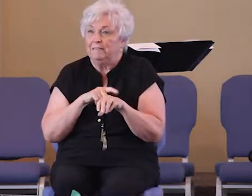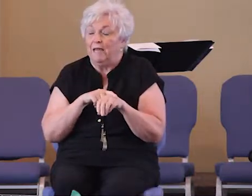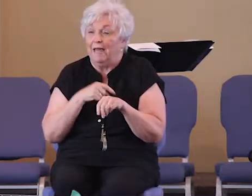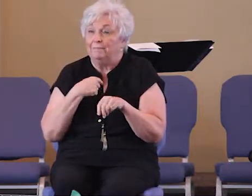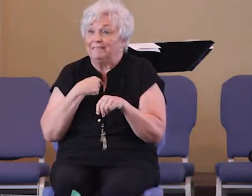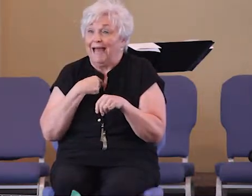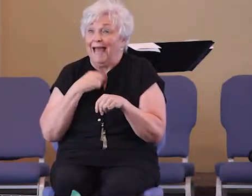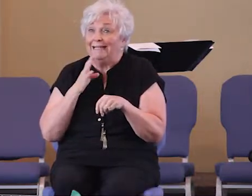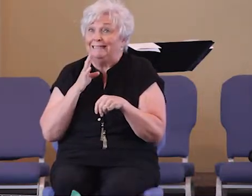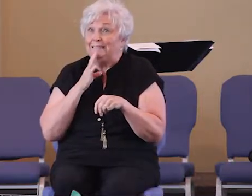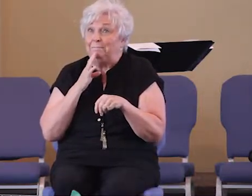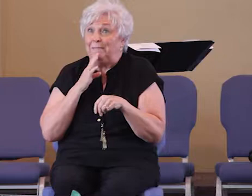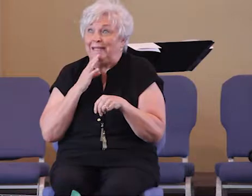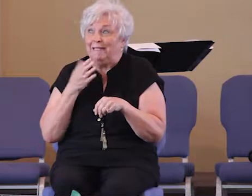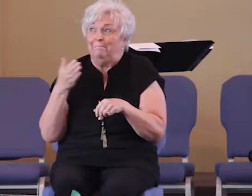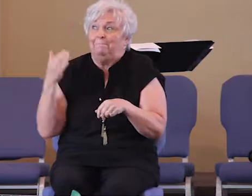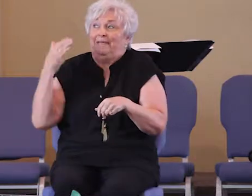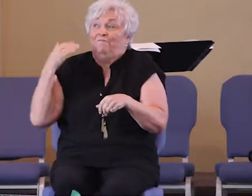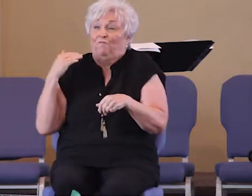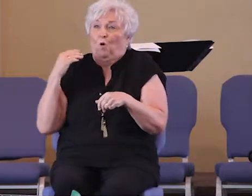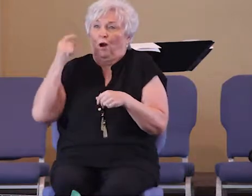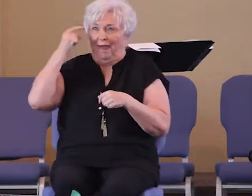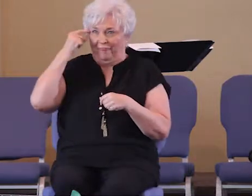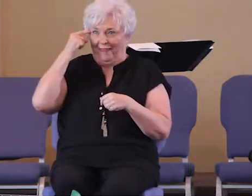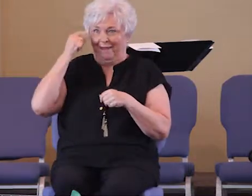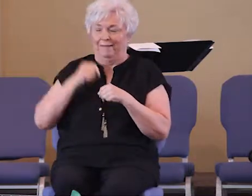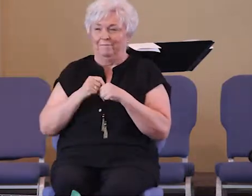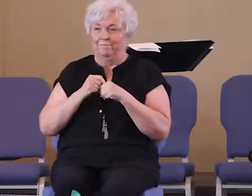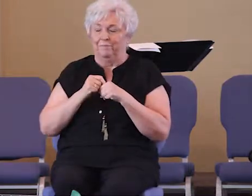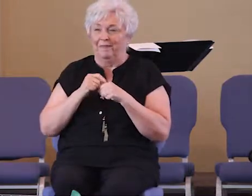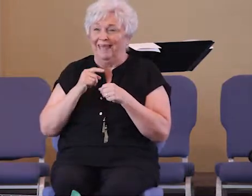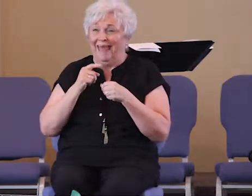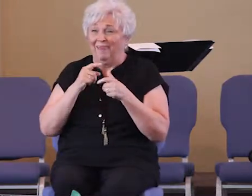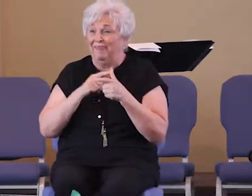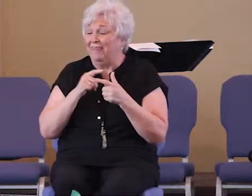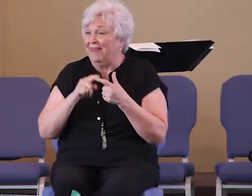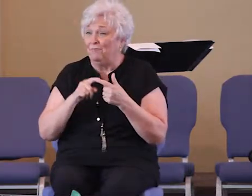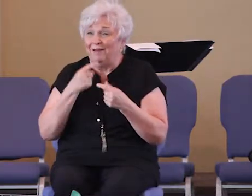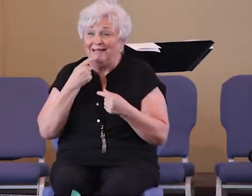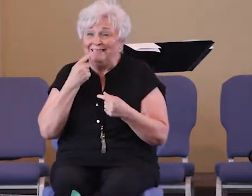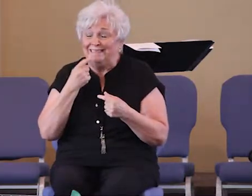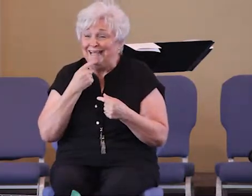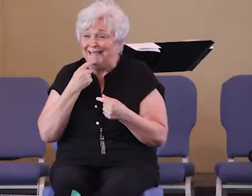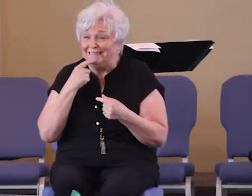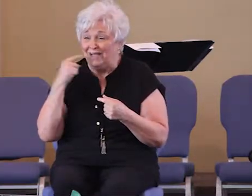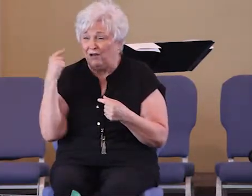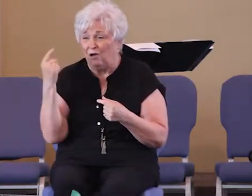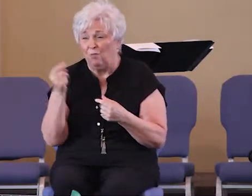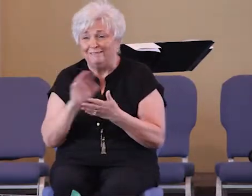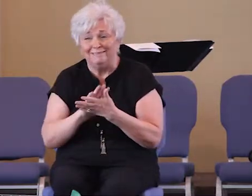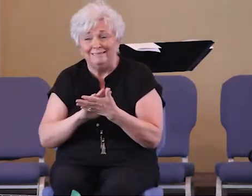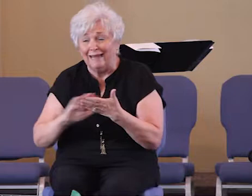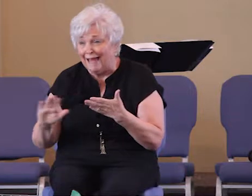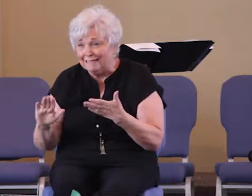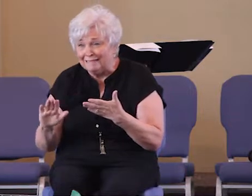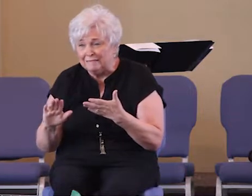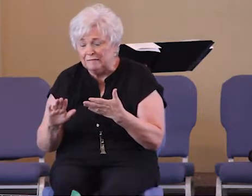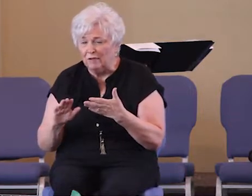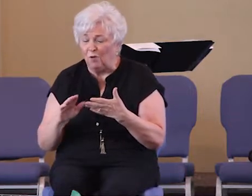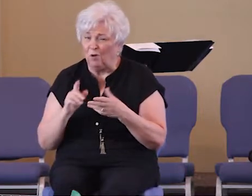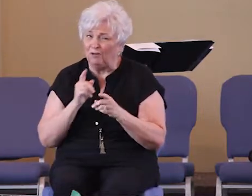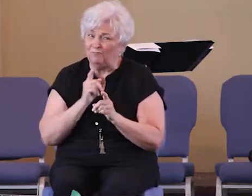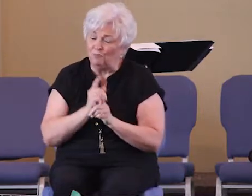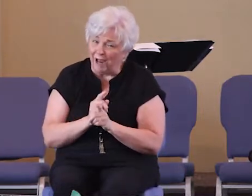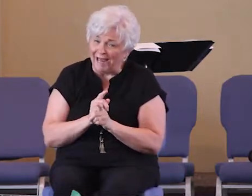I think. And then what I say isn't always nice. It's not appropriate, not that it's bad. It's